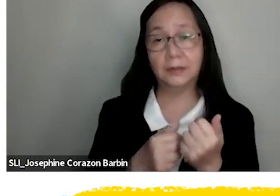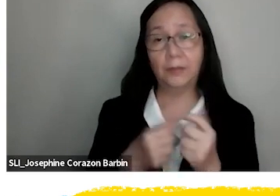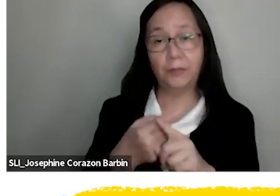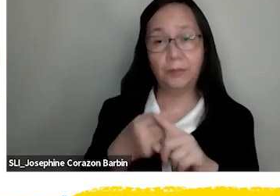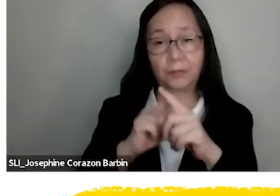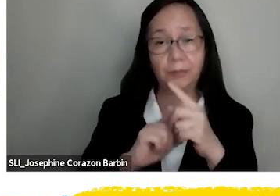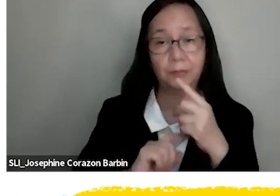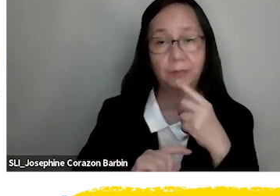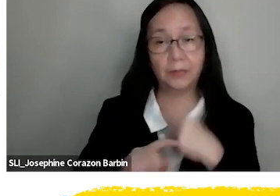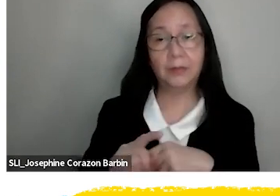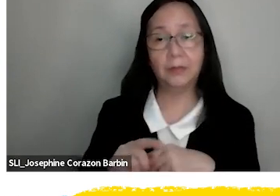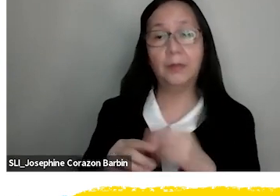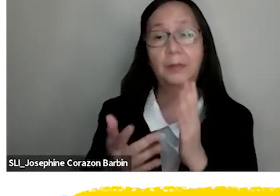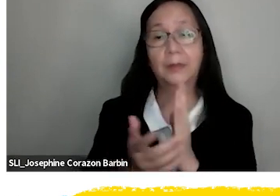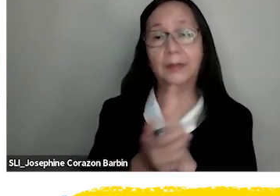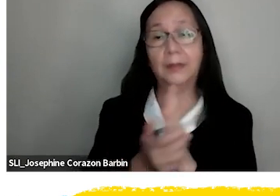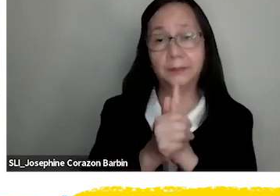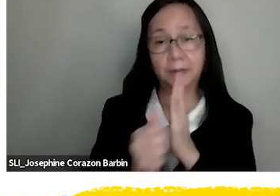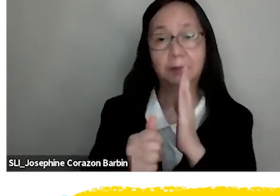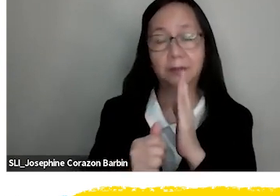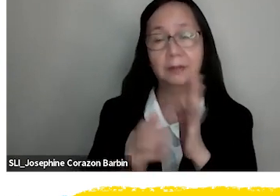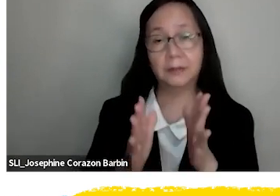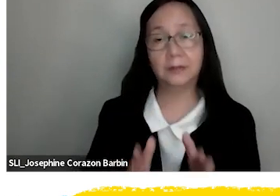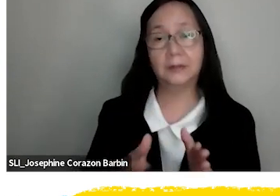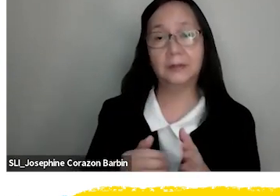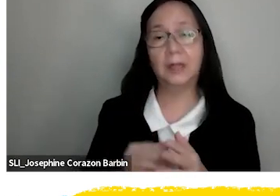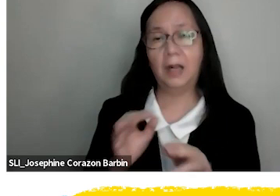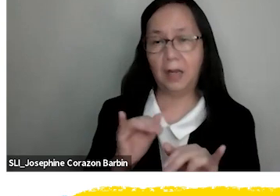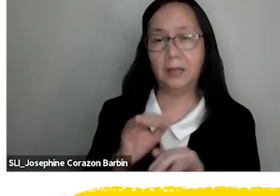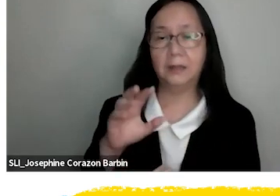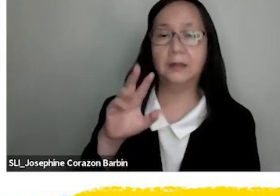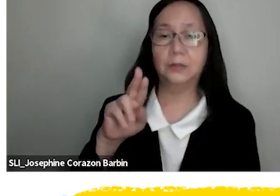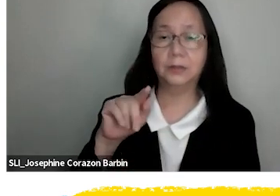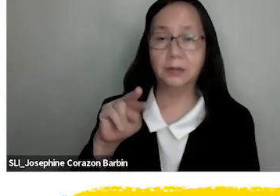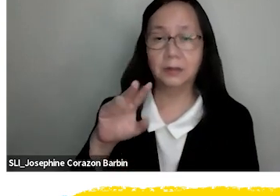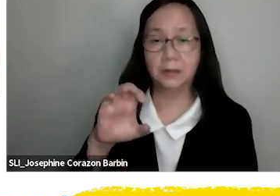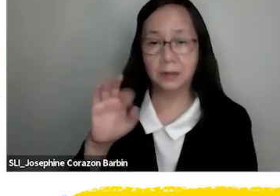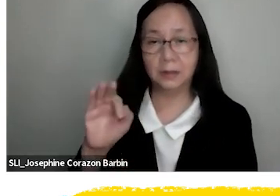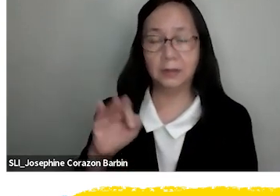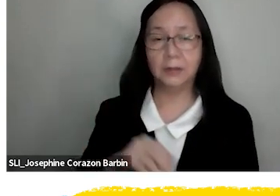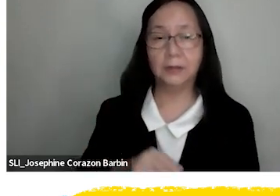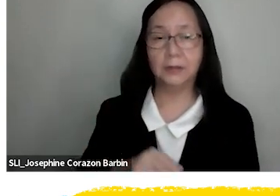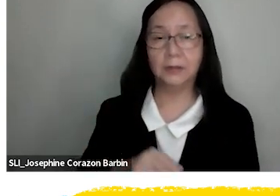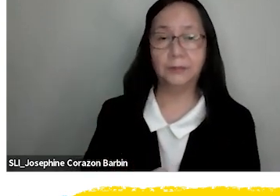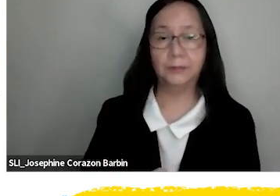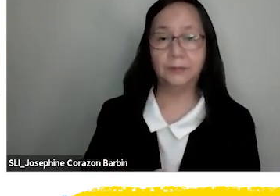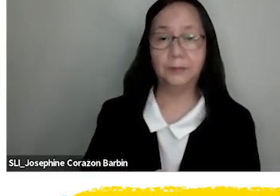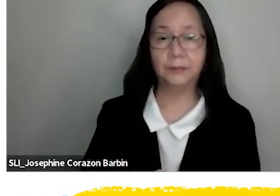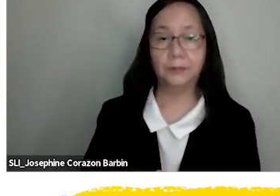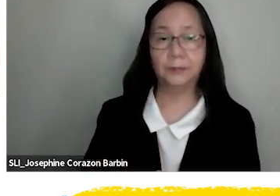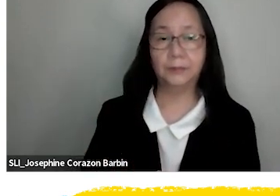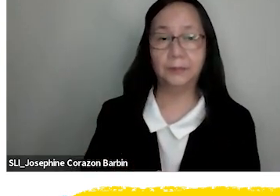from experts, that like UNICEF and ECPAT International,